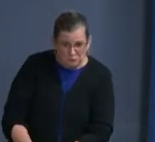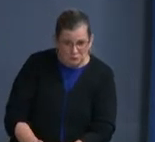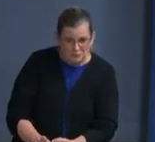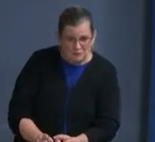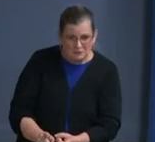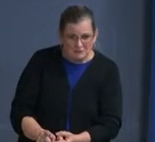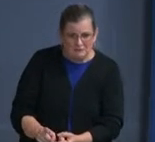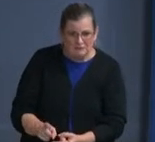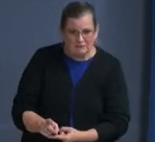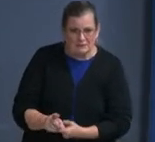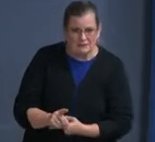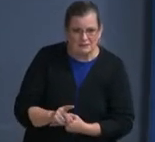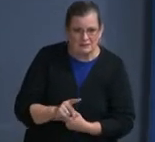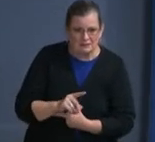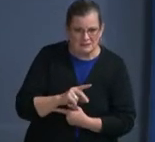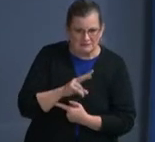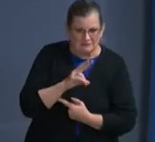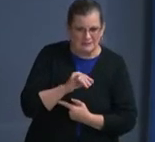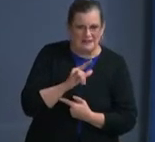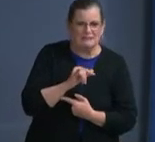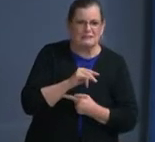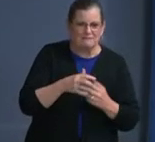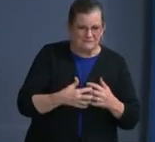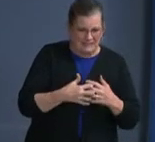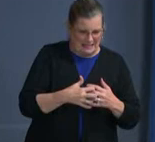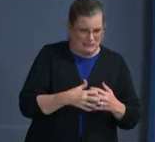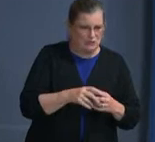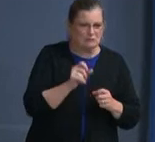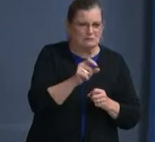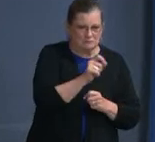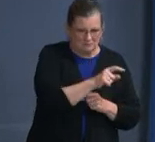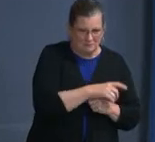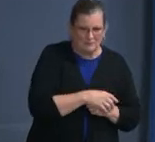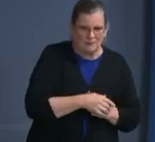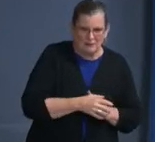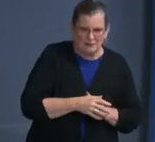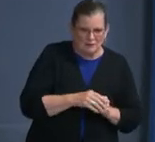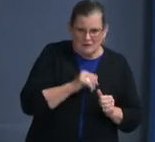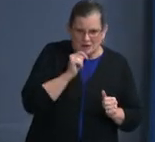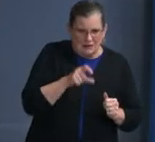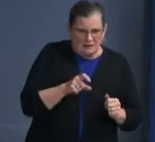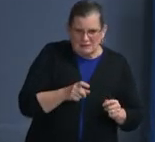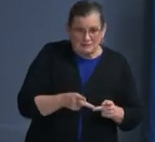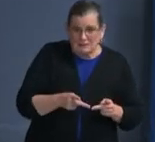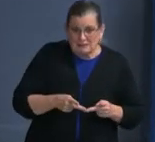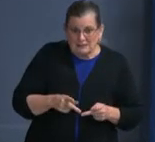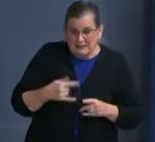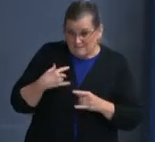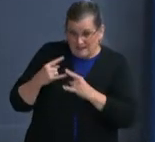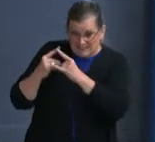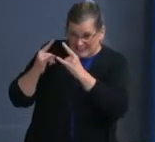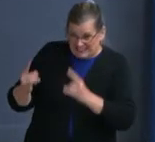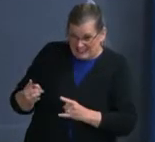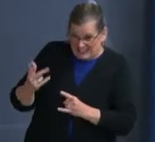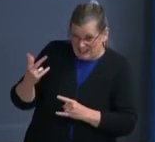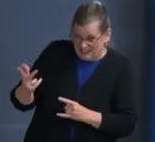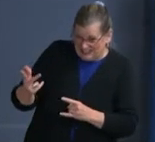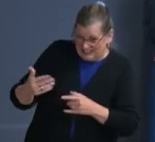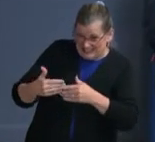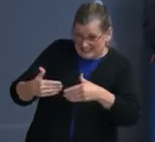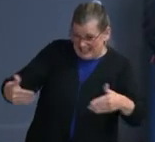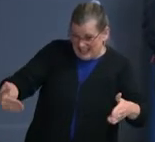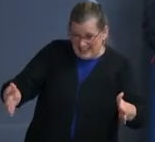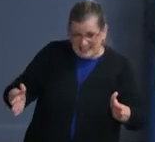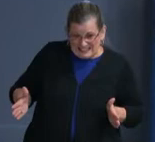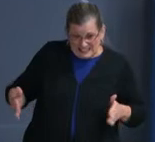transmission, and those places don't necessarily have to just be rooms like this. Tents that have 3 sides have decreased